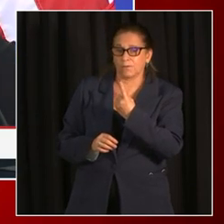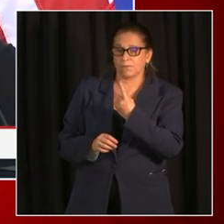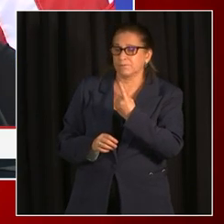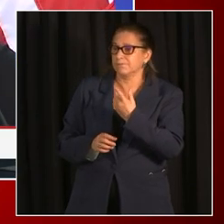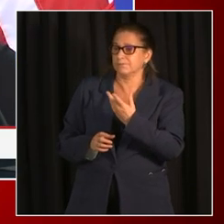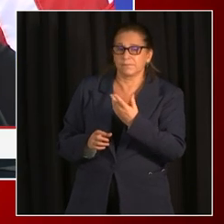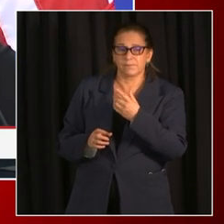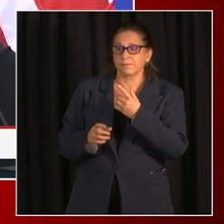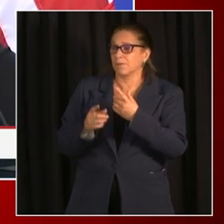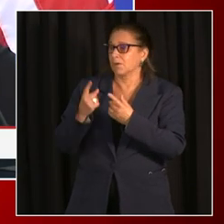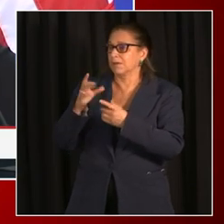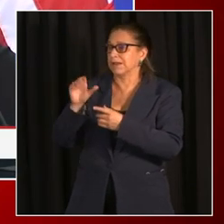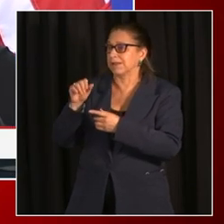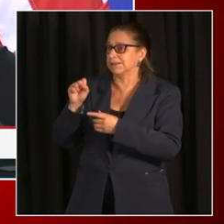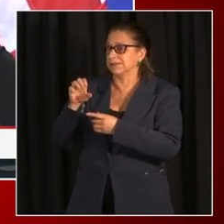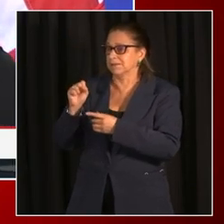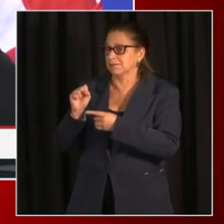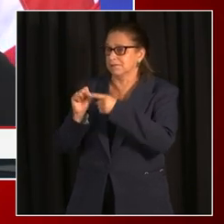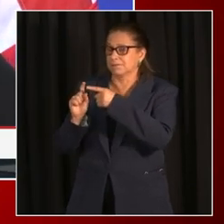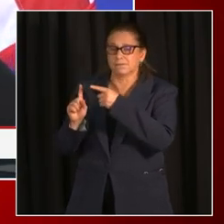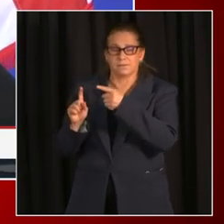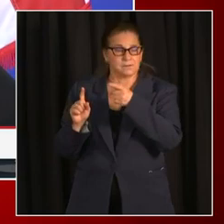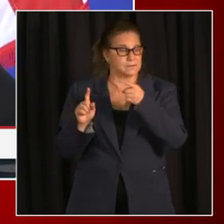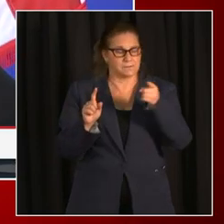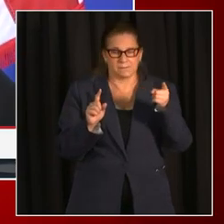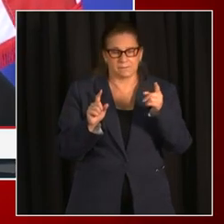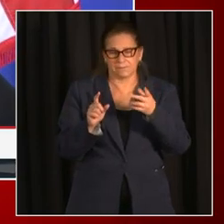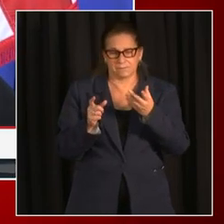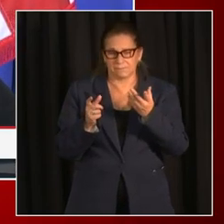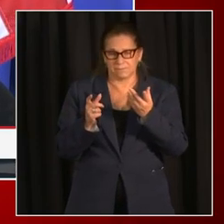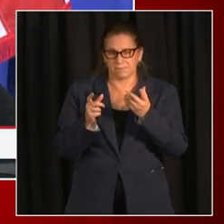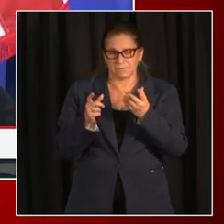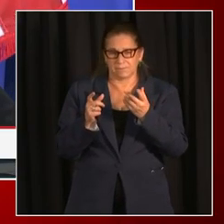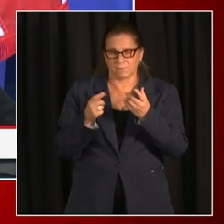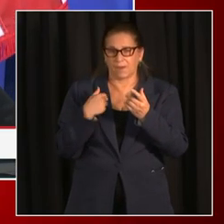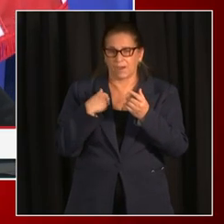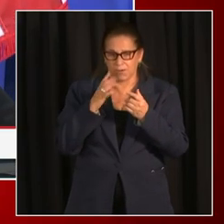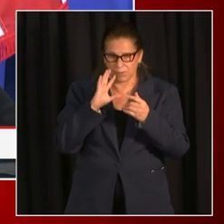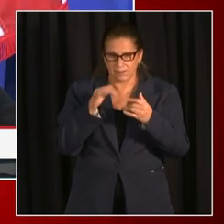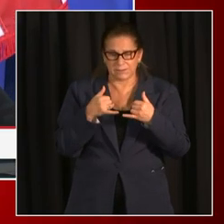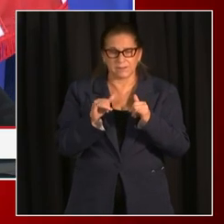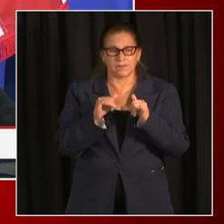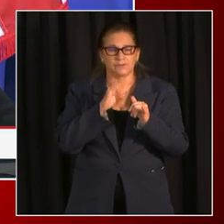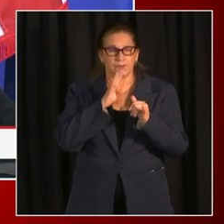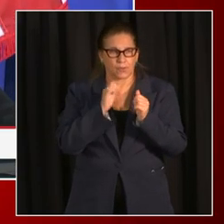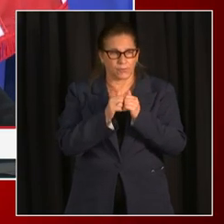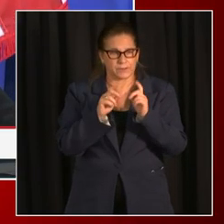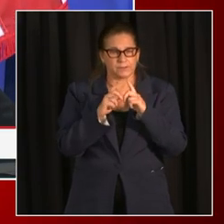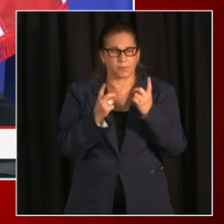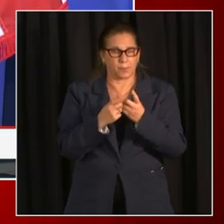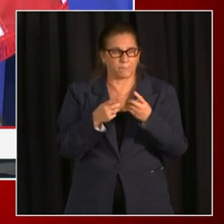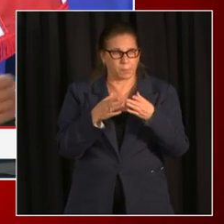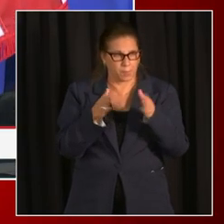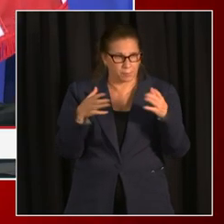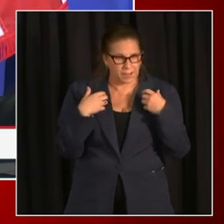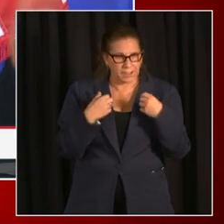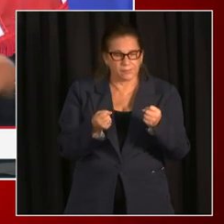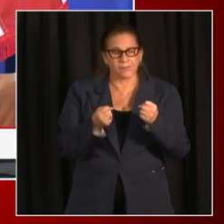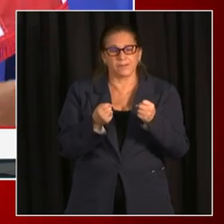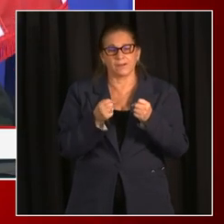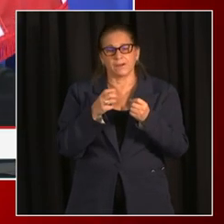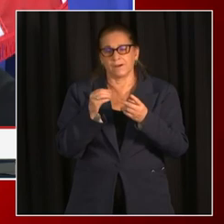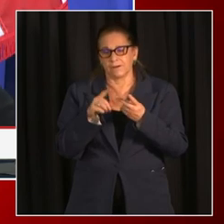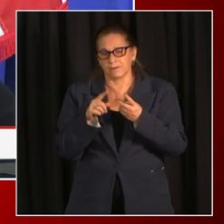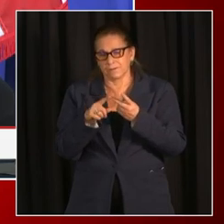cases that you saw. So I'll continue to talk with DOH and our data teams to see if there's a